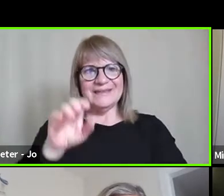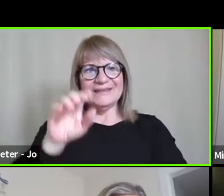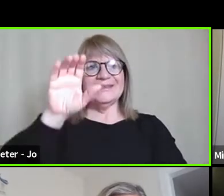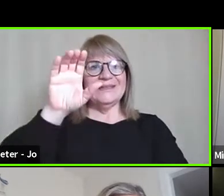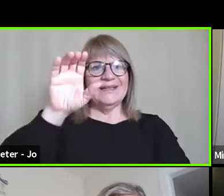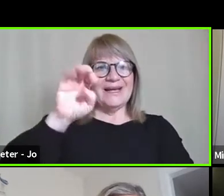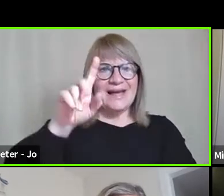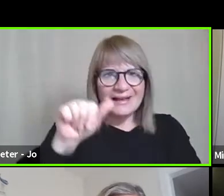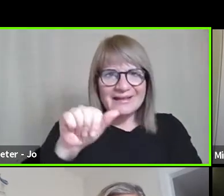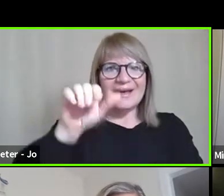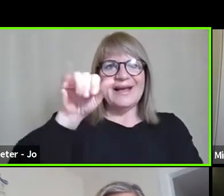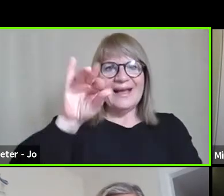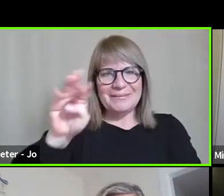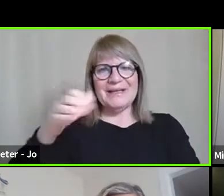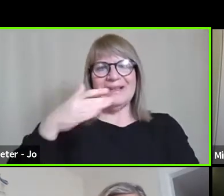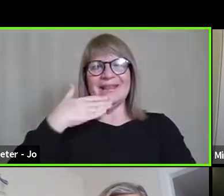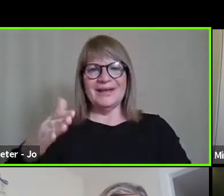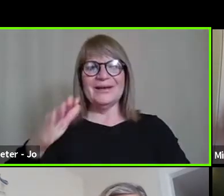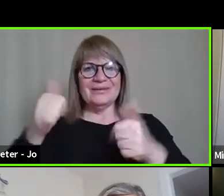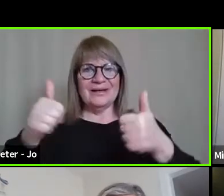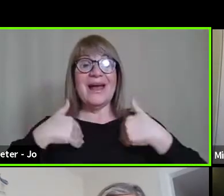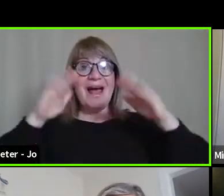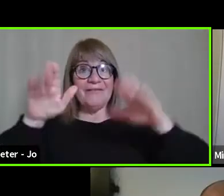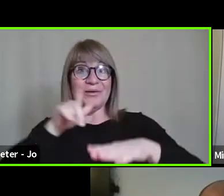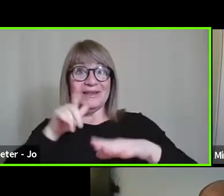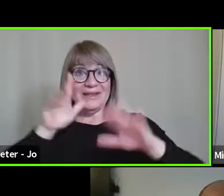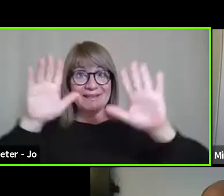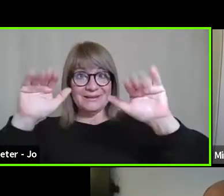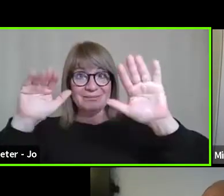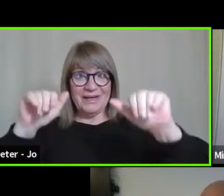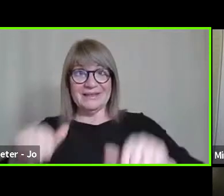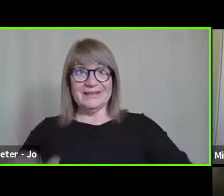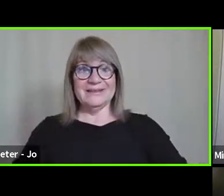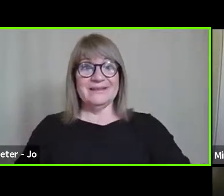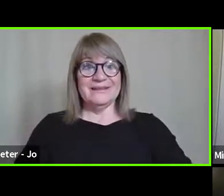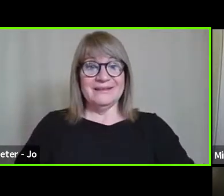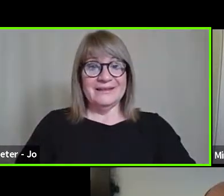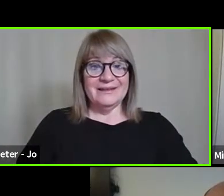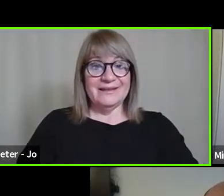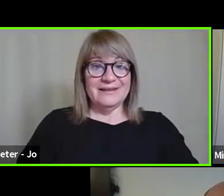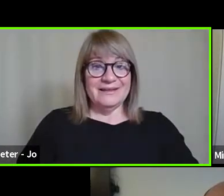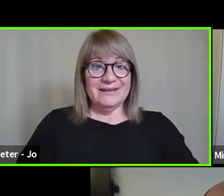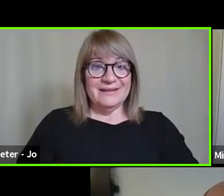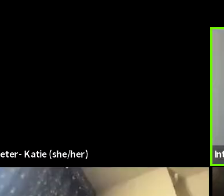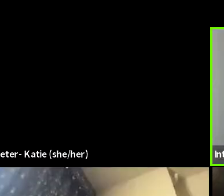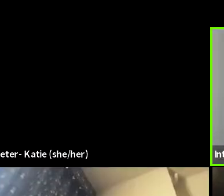all right have a great day thank you very much thank you